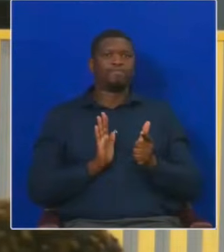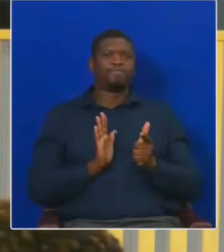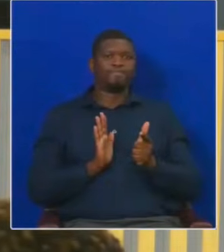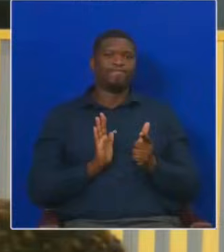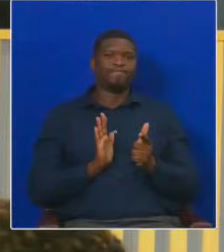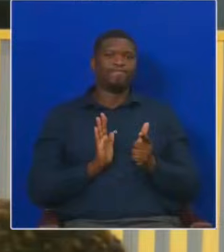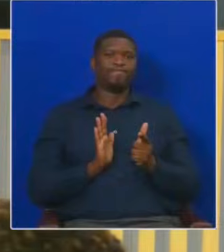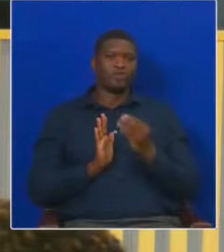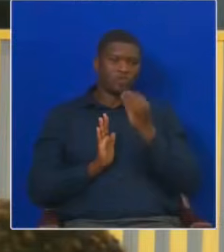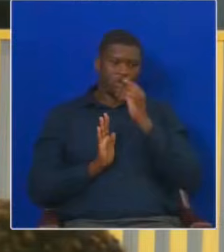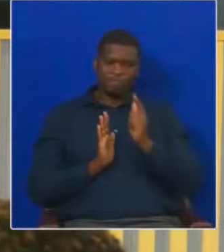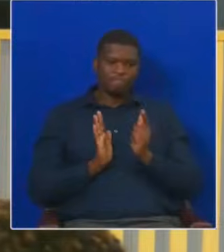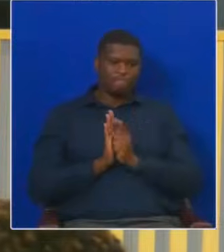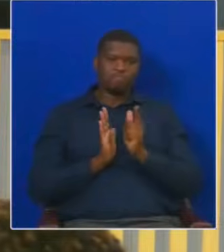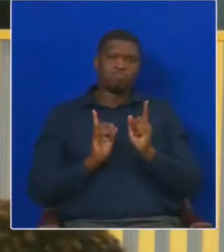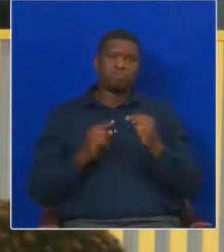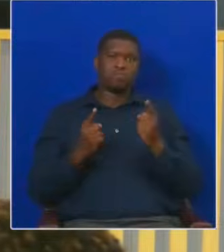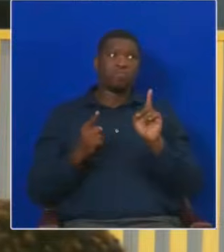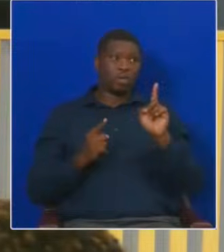facility.